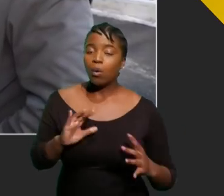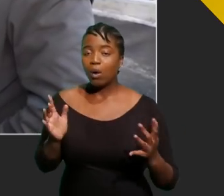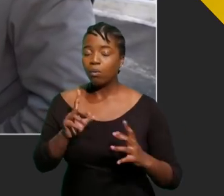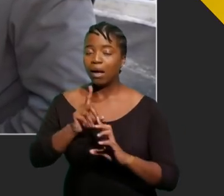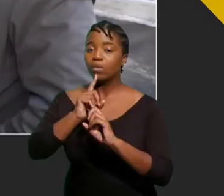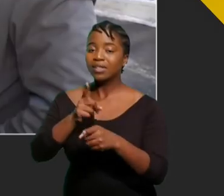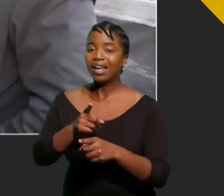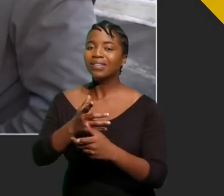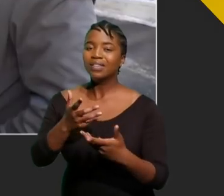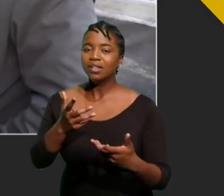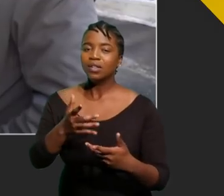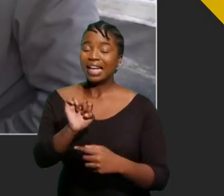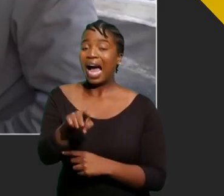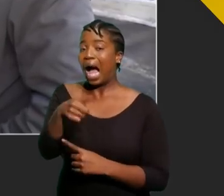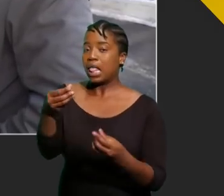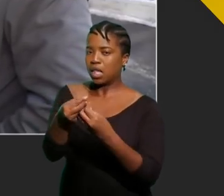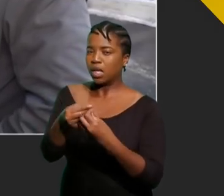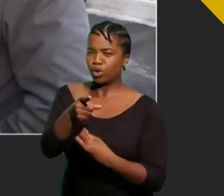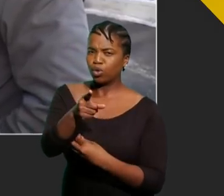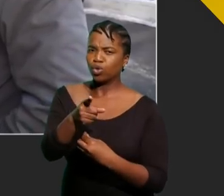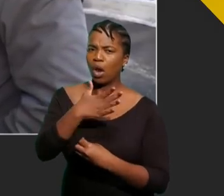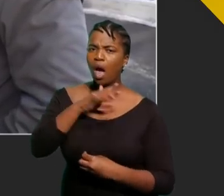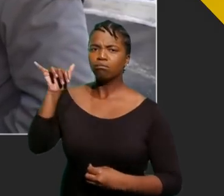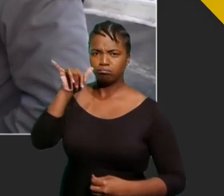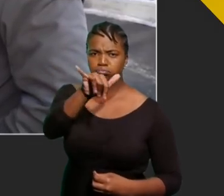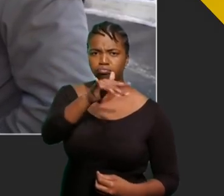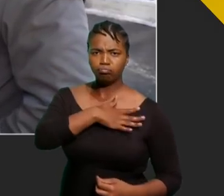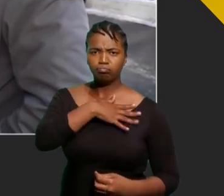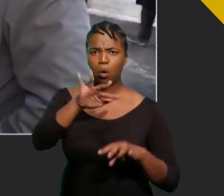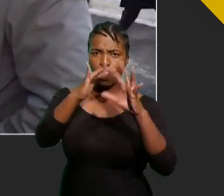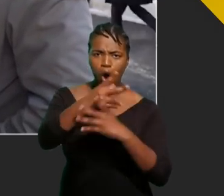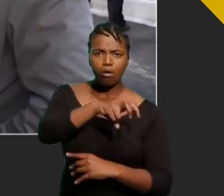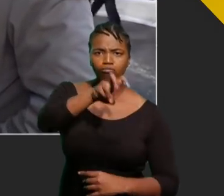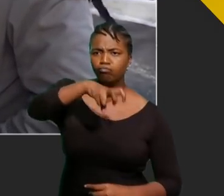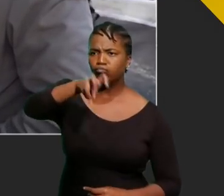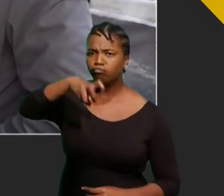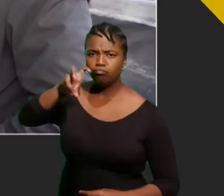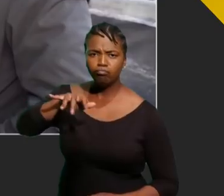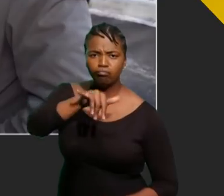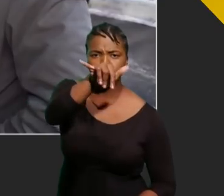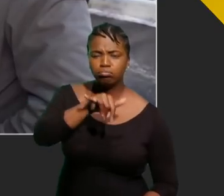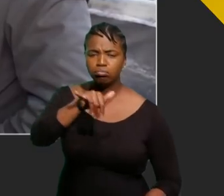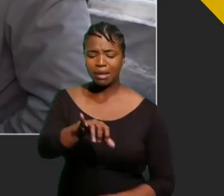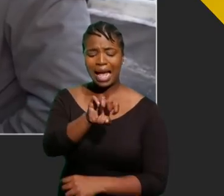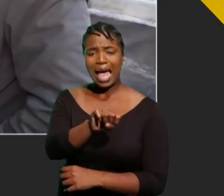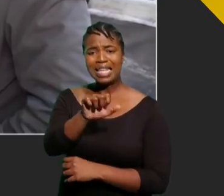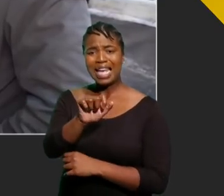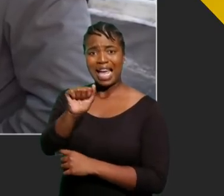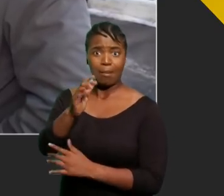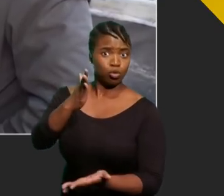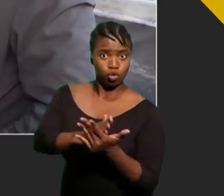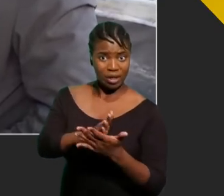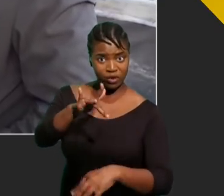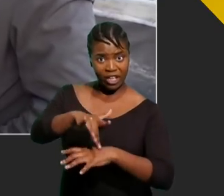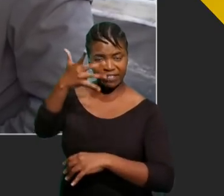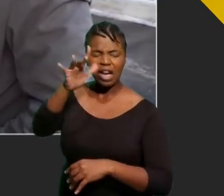you on that point. On to other things. I mean, you're a big fan of airlines. You like to travel the world. You do shows from airlines. Mm-hmm. SAA, I don't know if you've ever flown